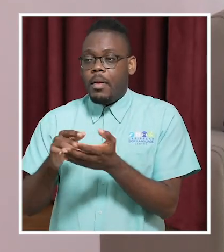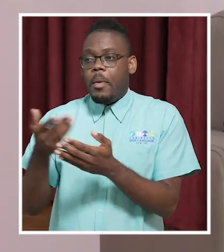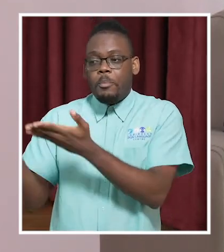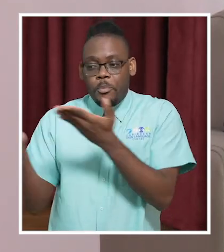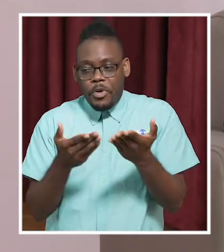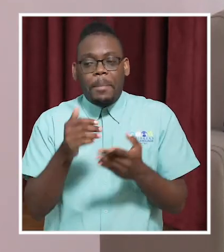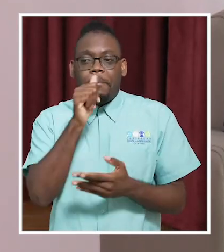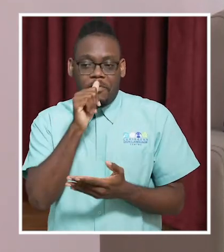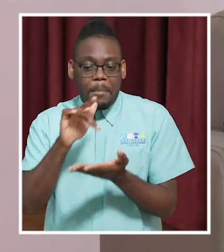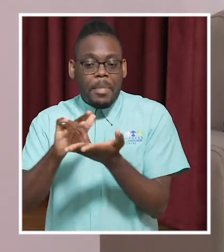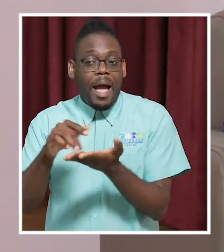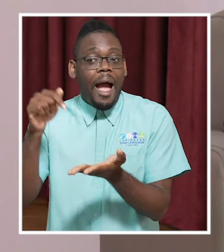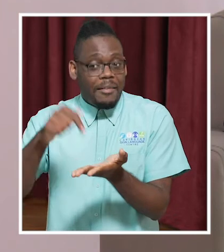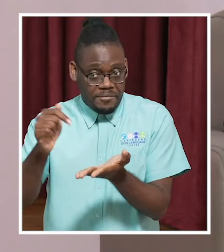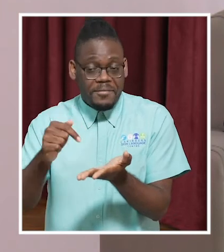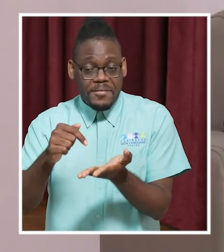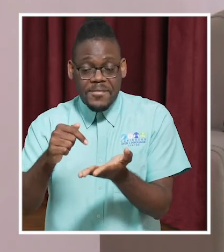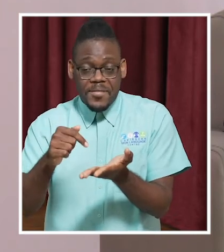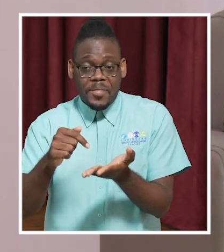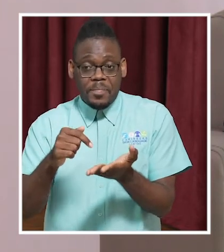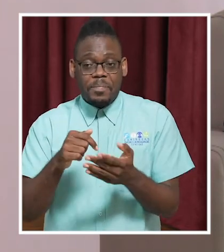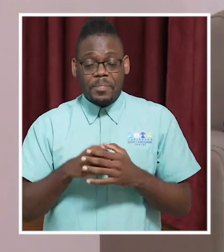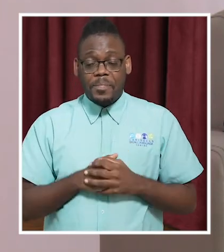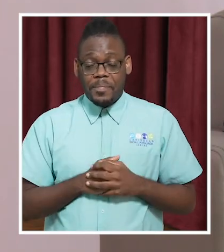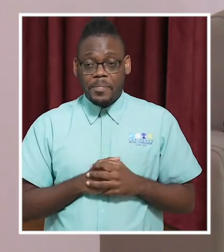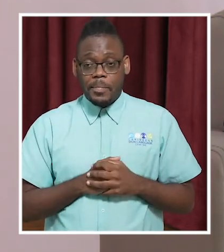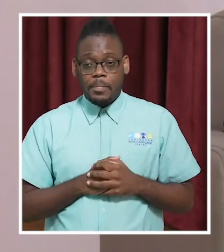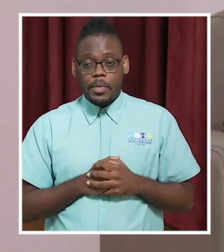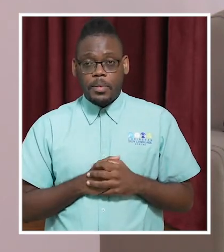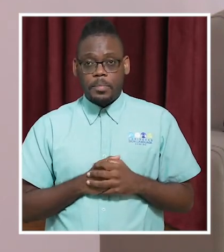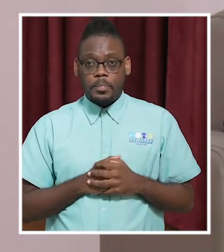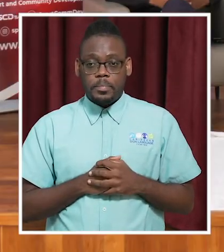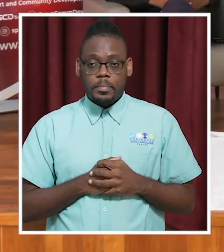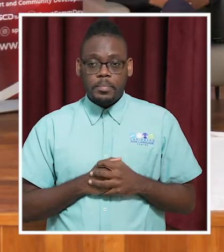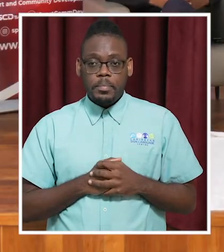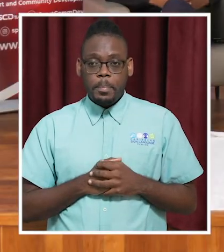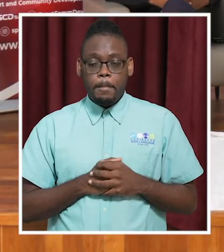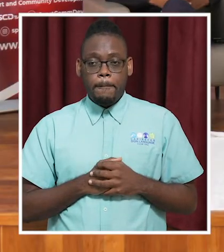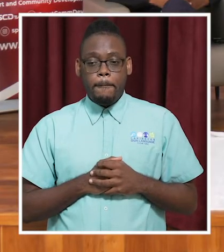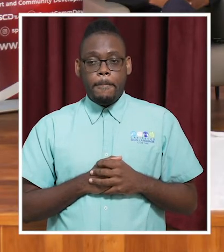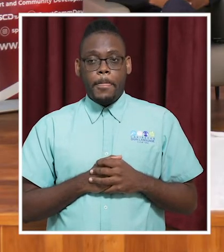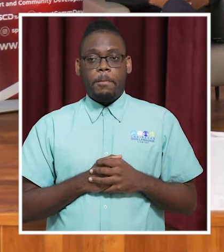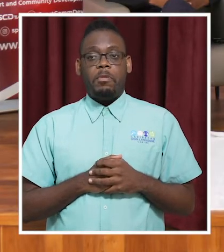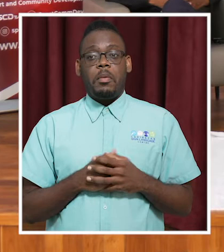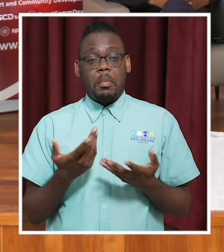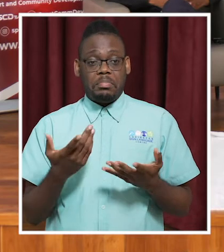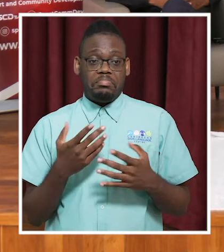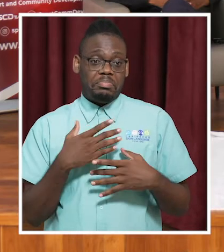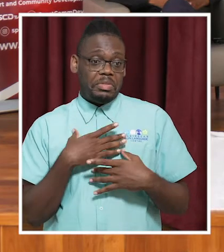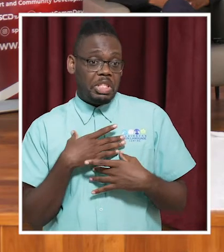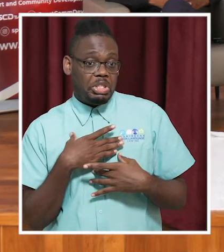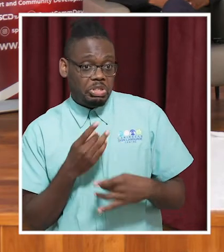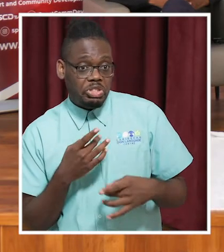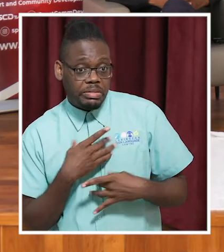their situation differently to the normal person on the street, yeah. That's interesting. So you have